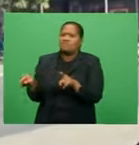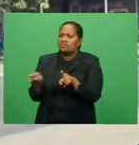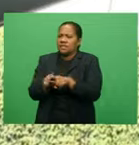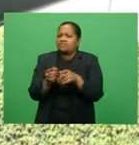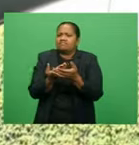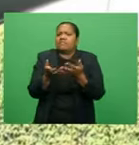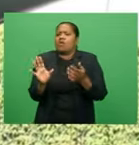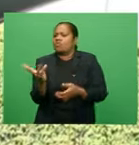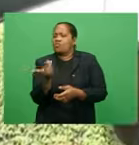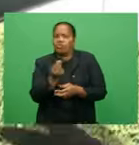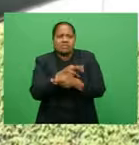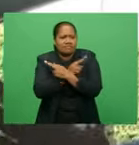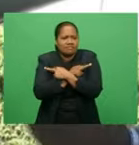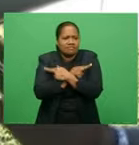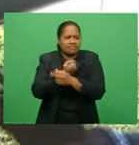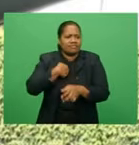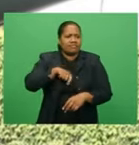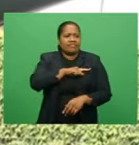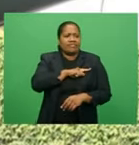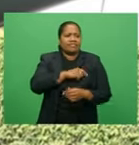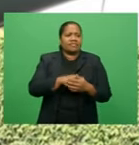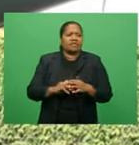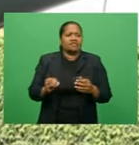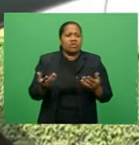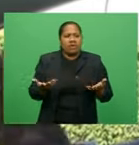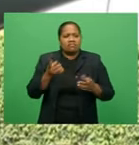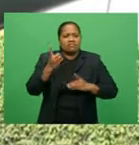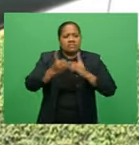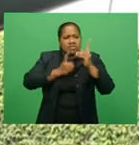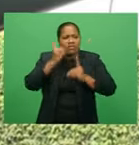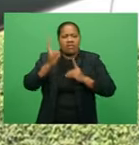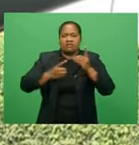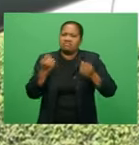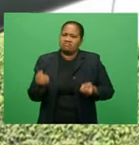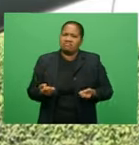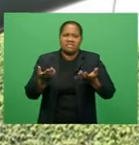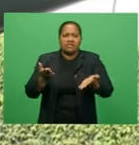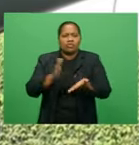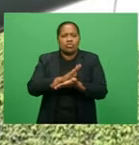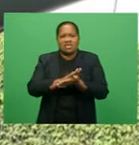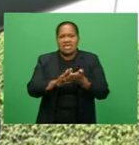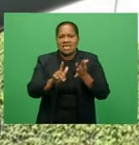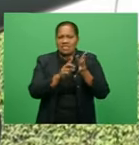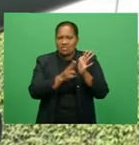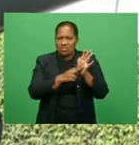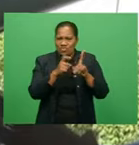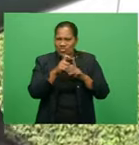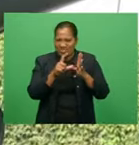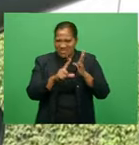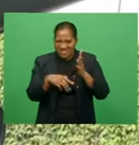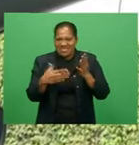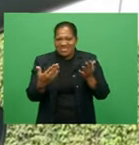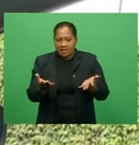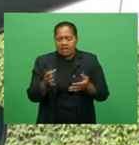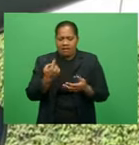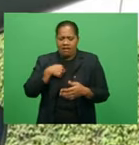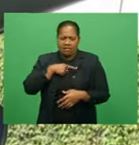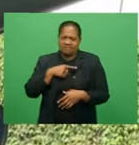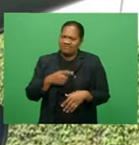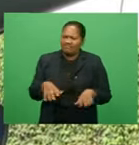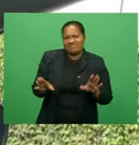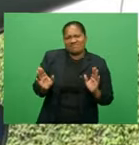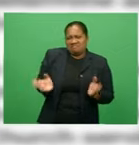respect us. Never mind this one, Diwali is belong to Hindus. We don't mind. We just get together,